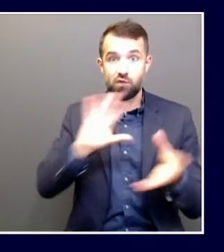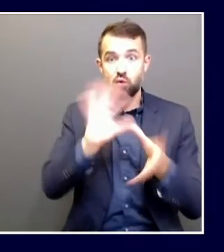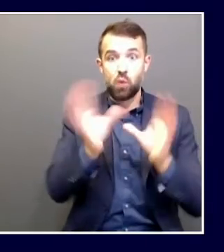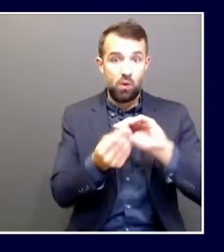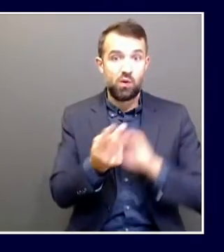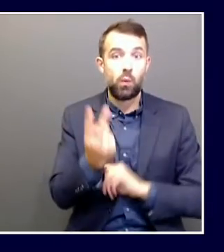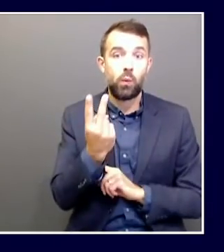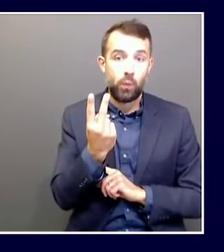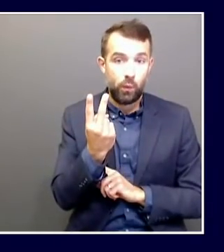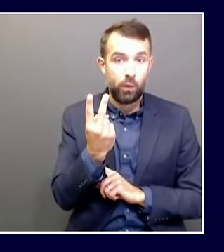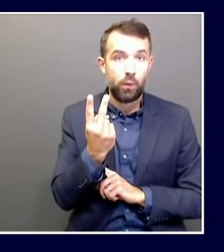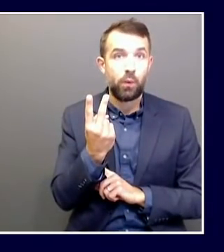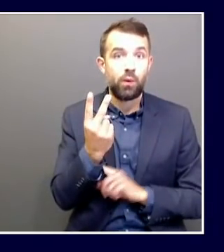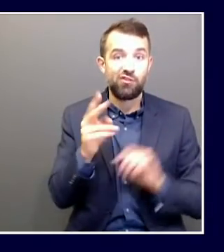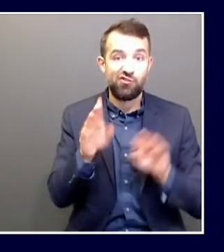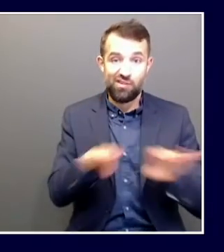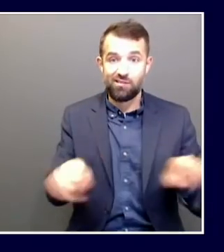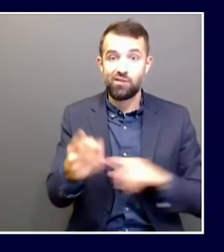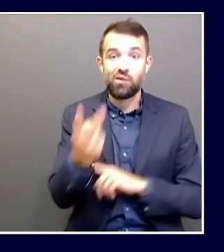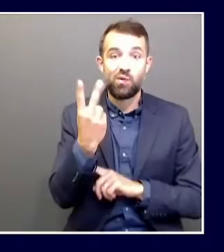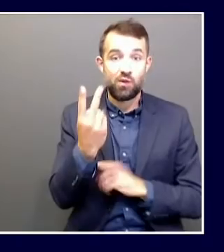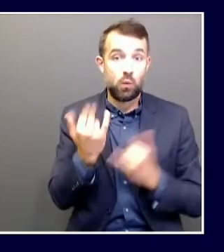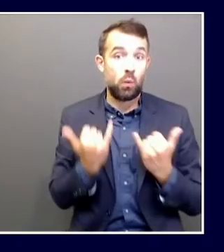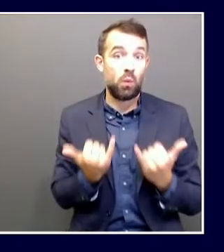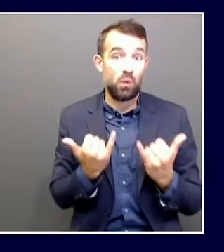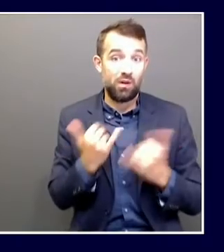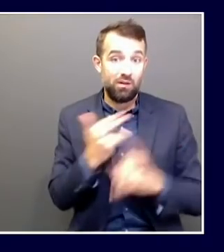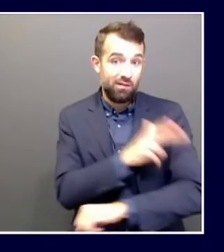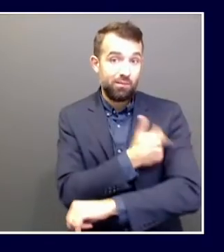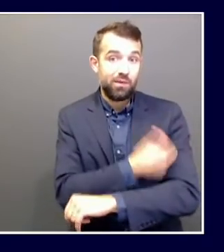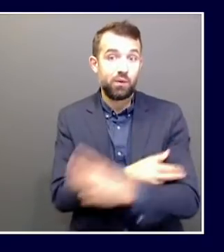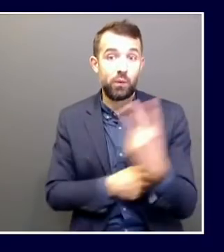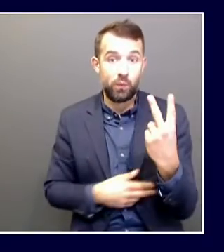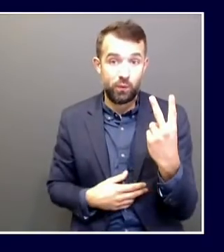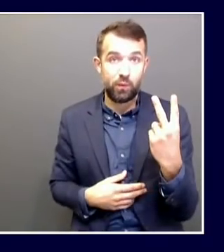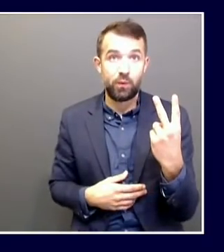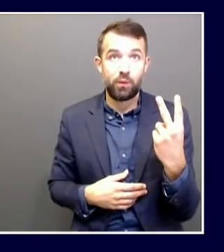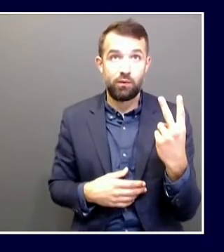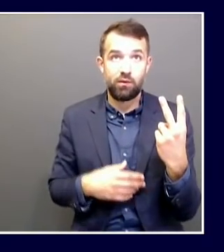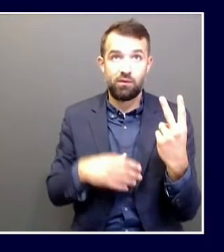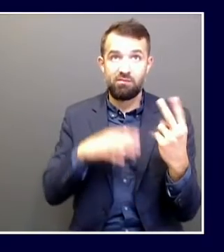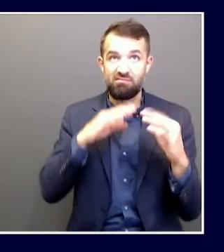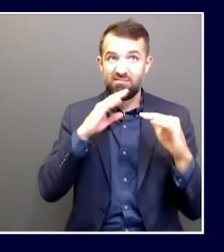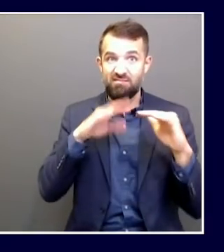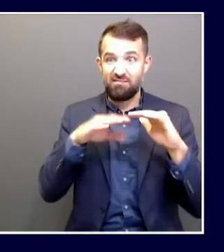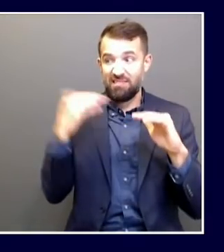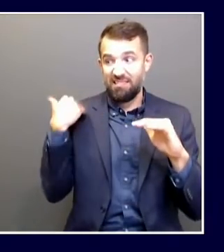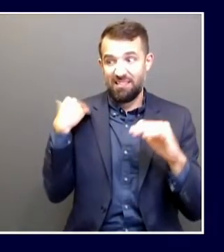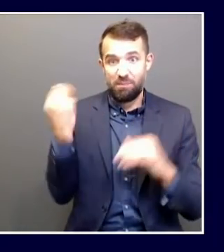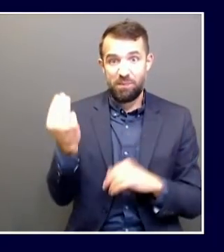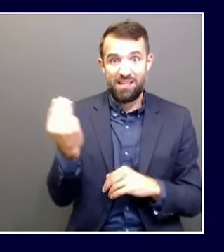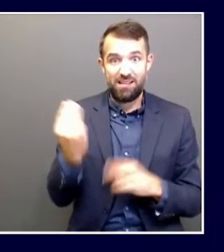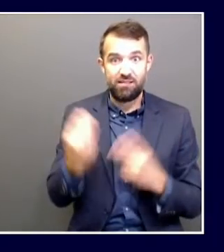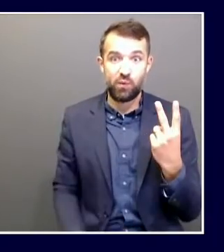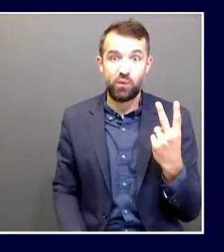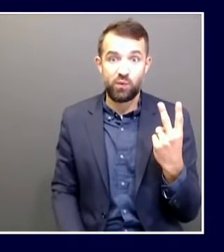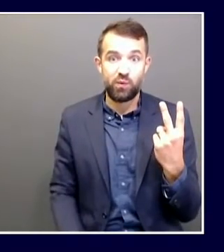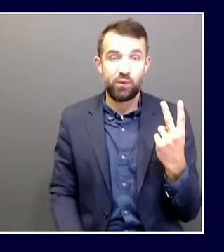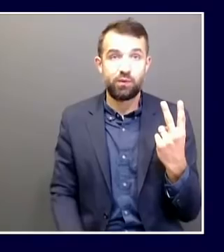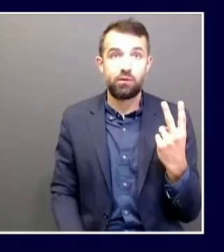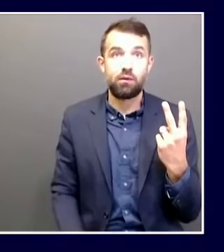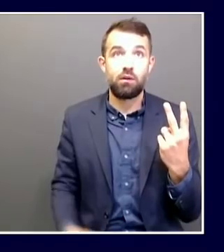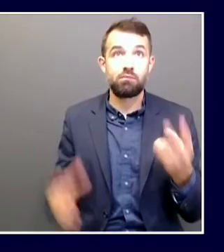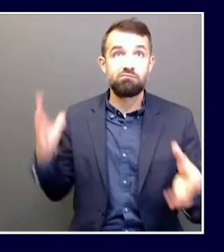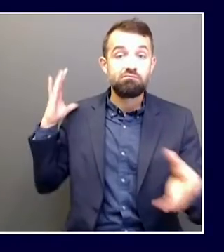who were currently in the hospital. May have changed a little bit since Monday. In the past 30 days, since Monday, there were